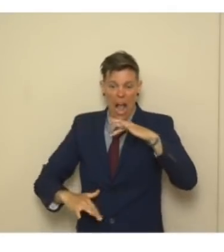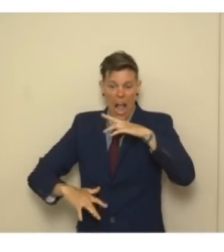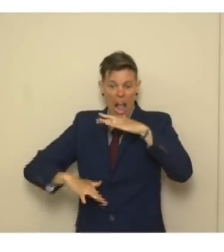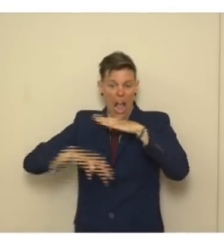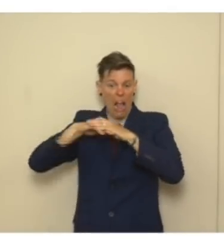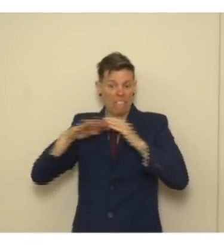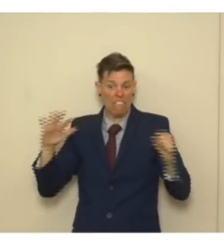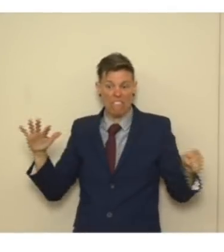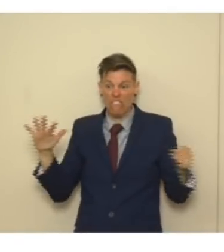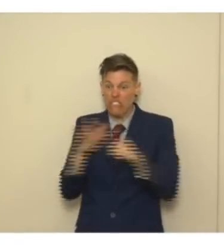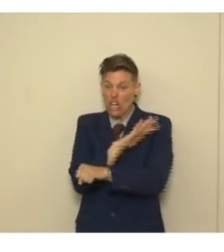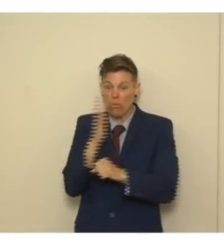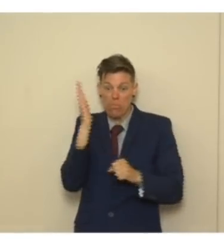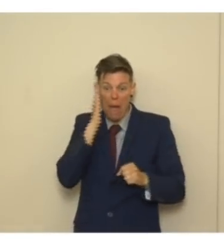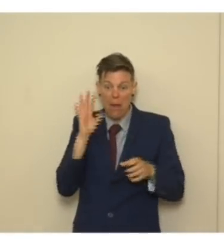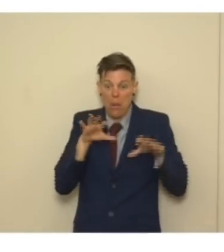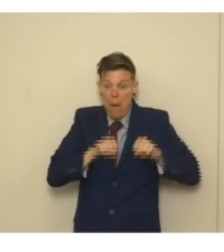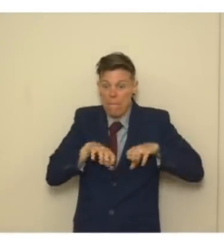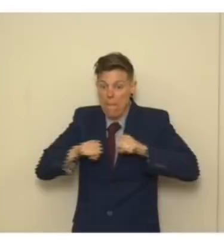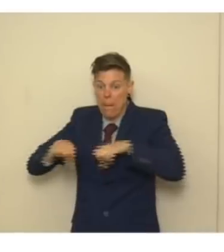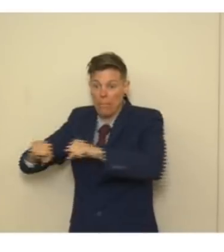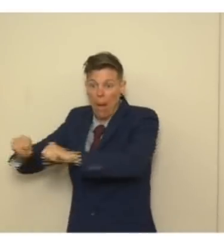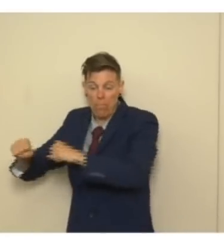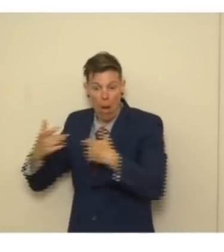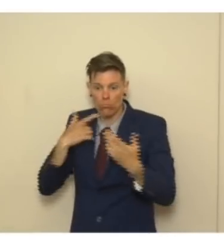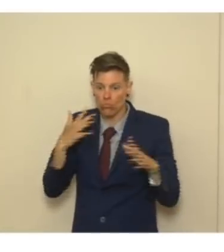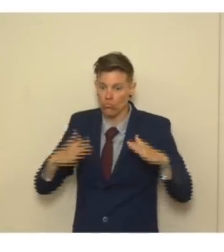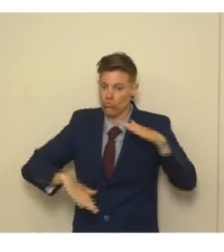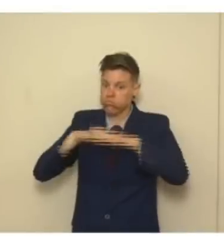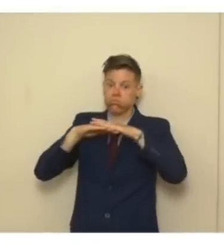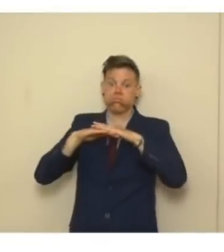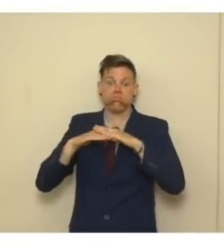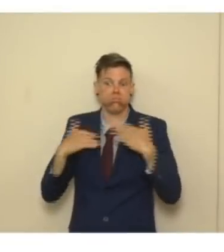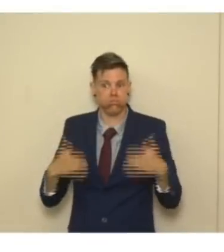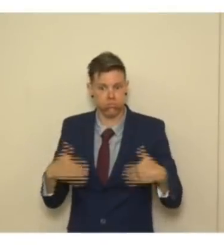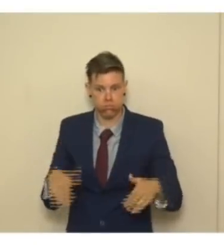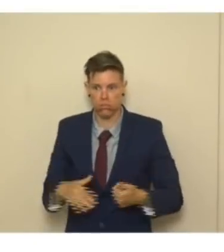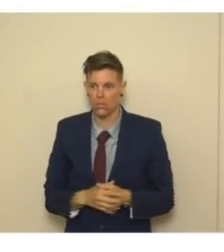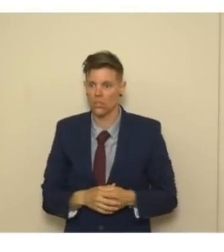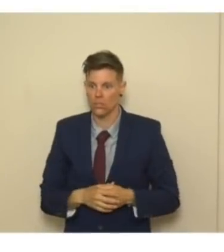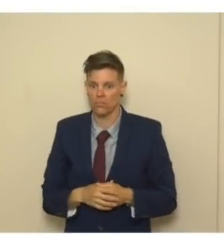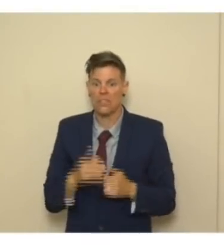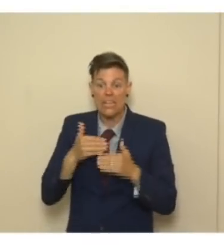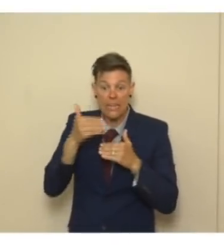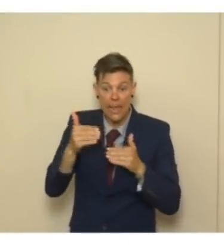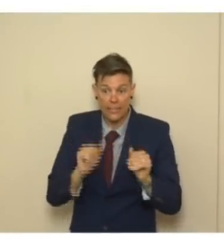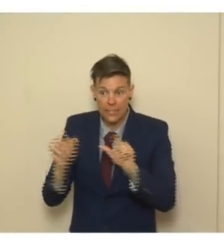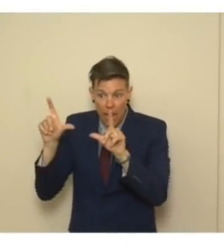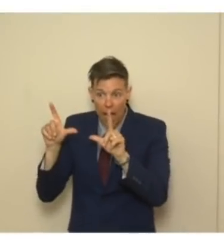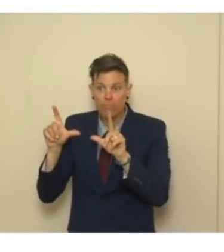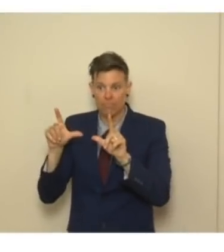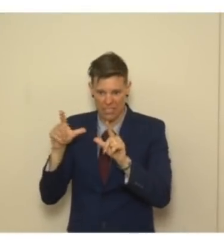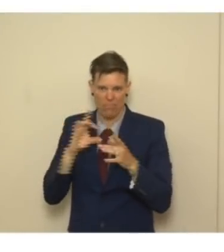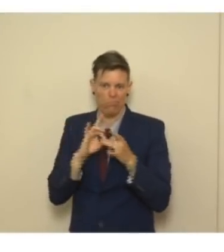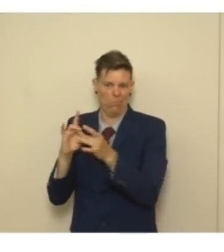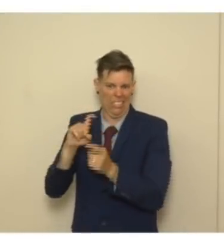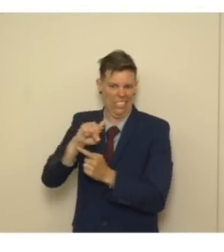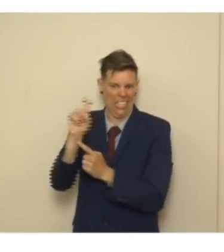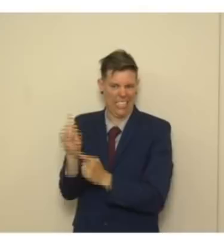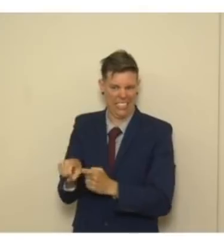maximum capacity. On the next slide, also about Texas, you can see where we have